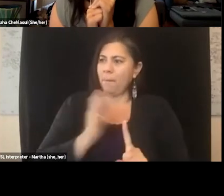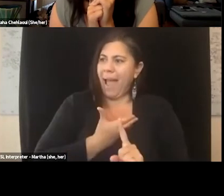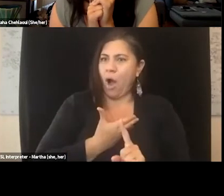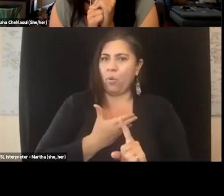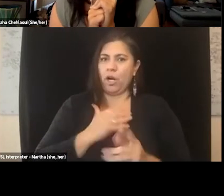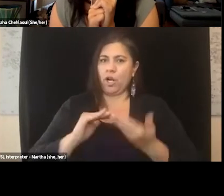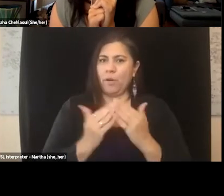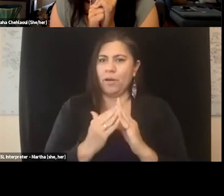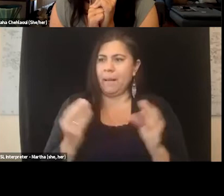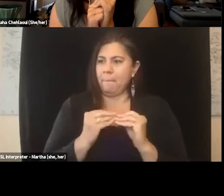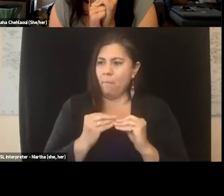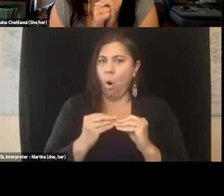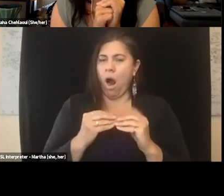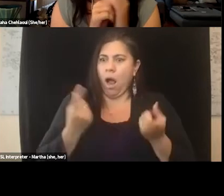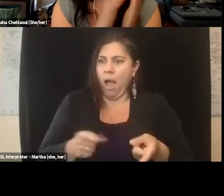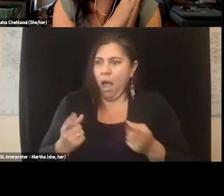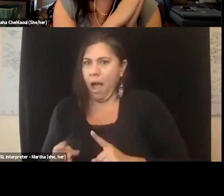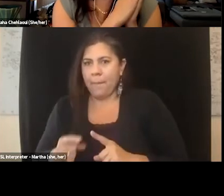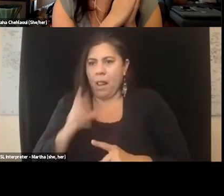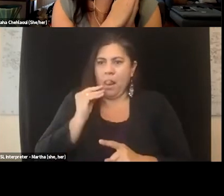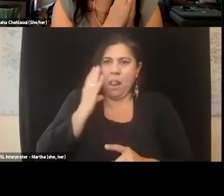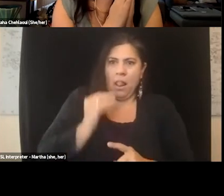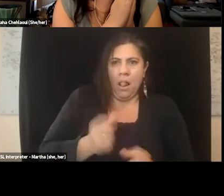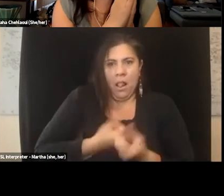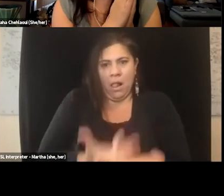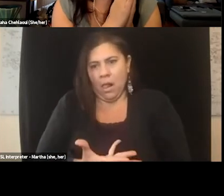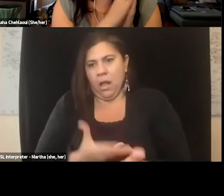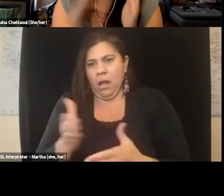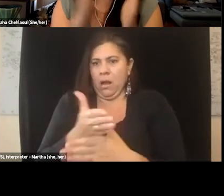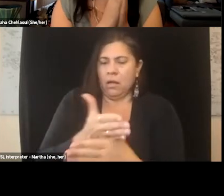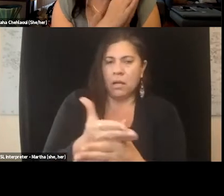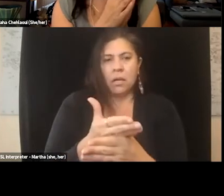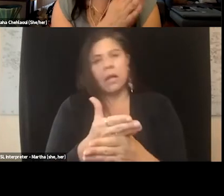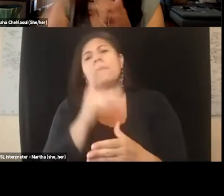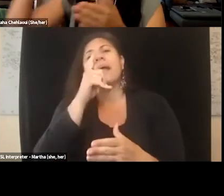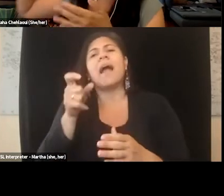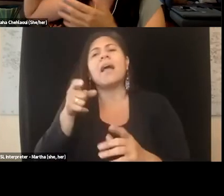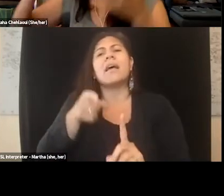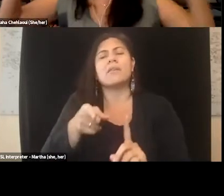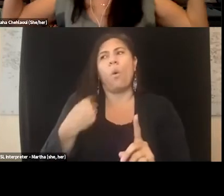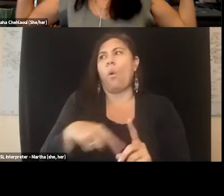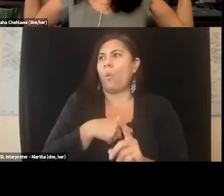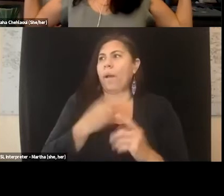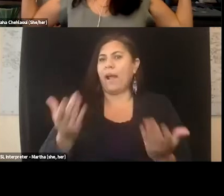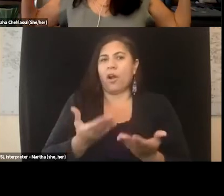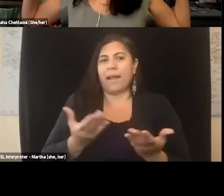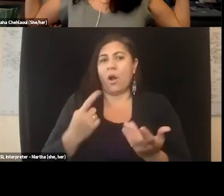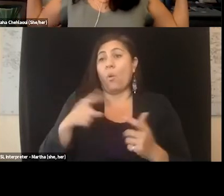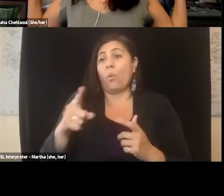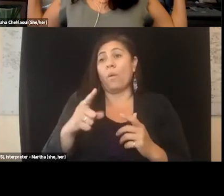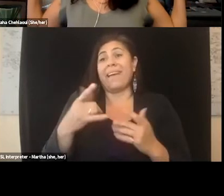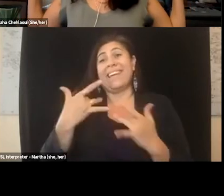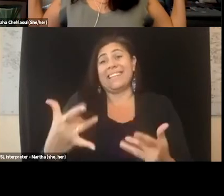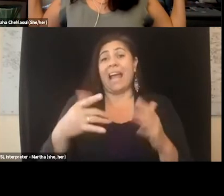me is everything, because Azita, what you say about how we are so often abroad, like at home in Syria, we're often in the background, we're